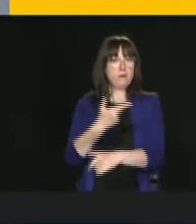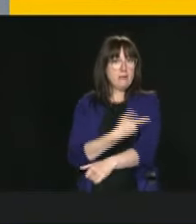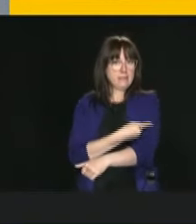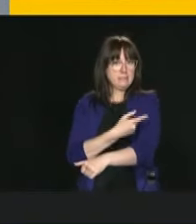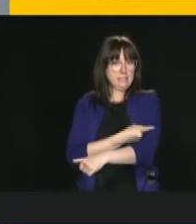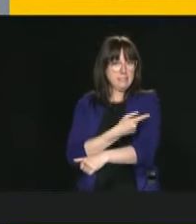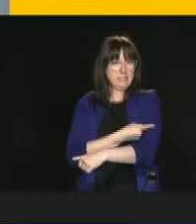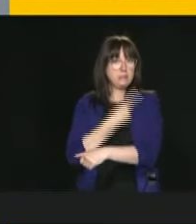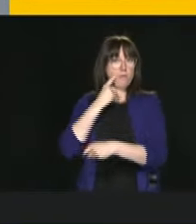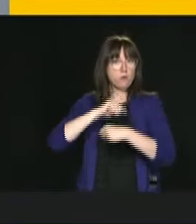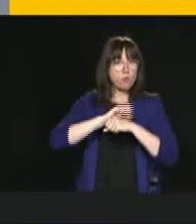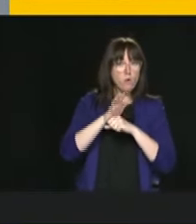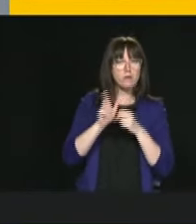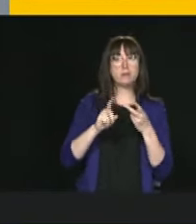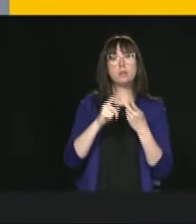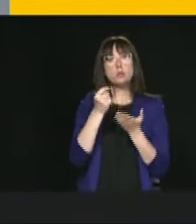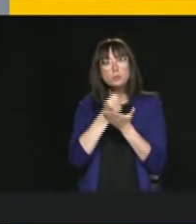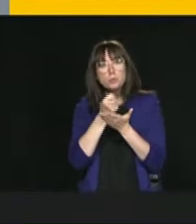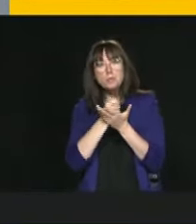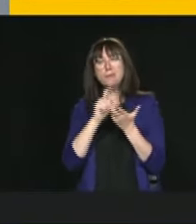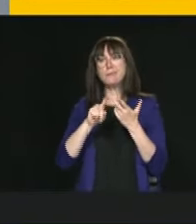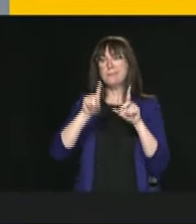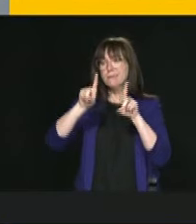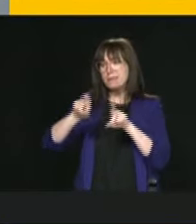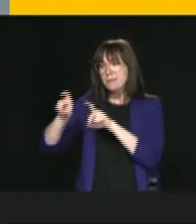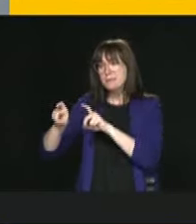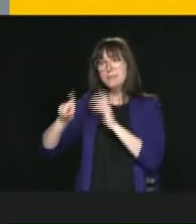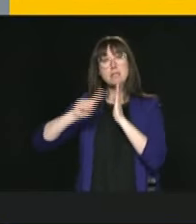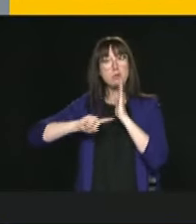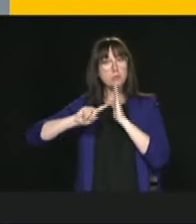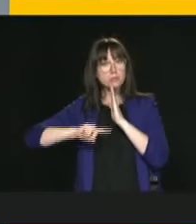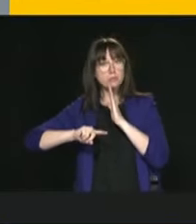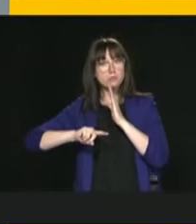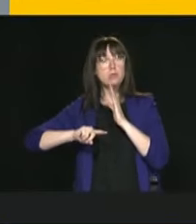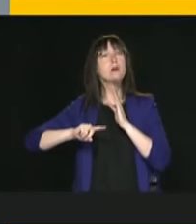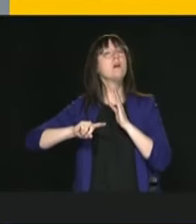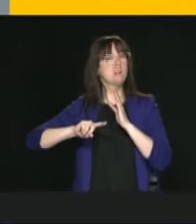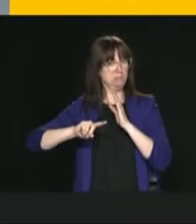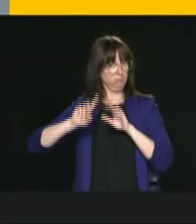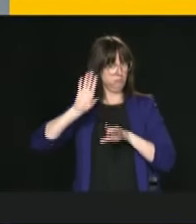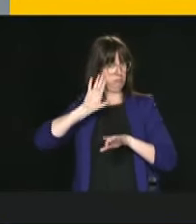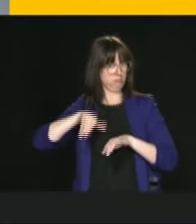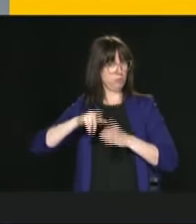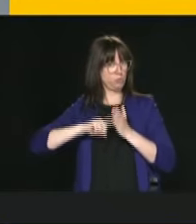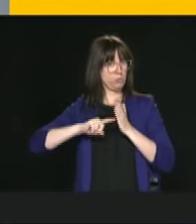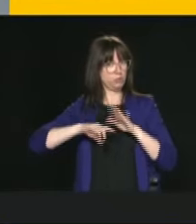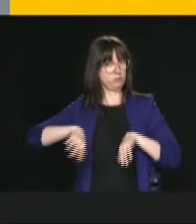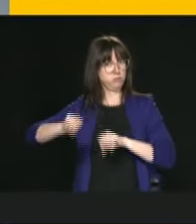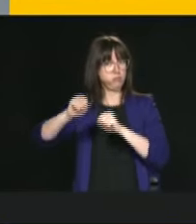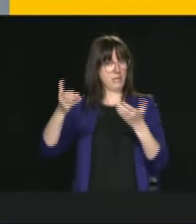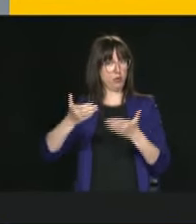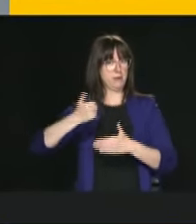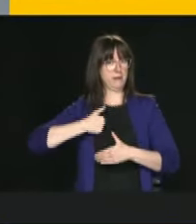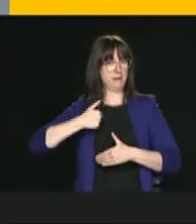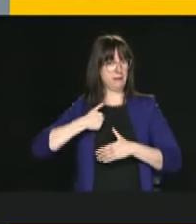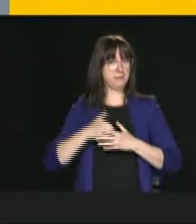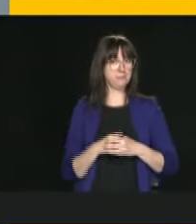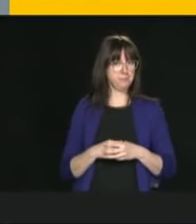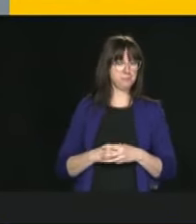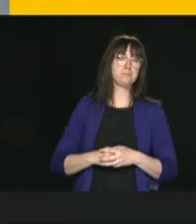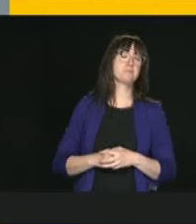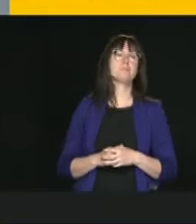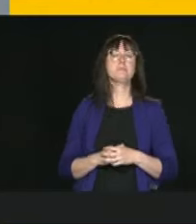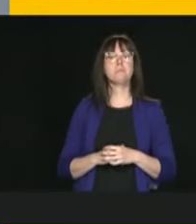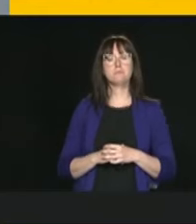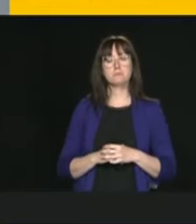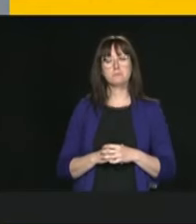vaccines, treatments, testing, and research, including research being done here in Canada. Au cours des dernières semaines, in